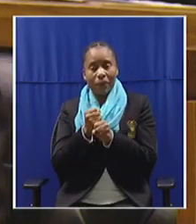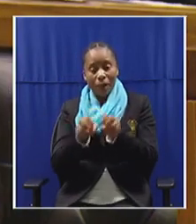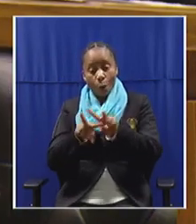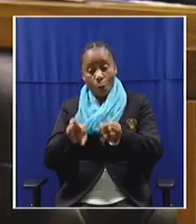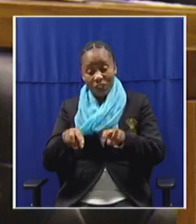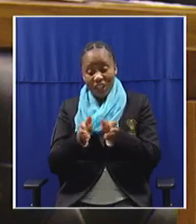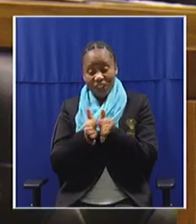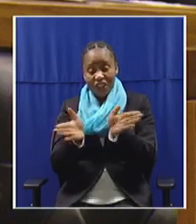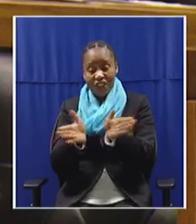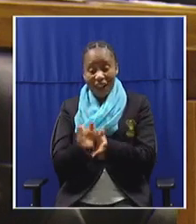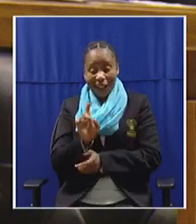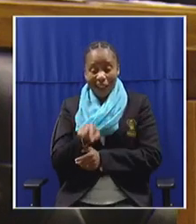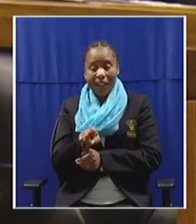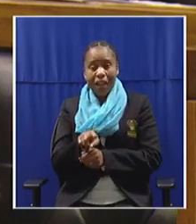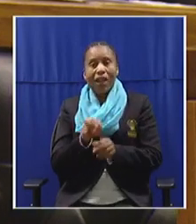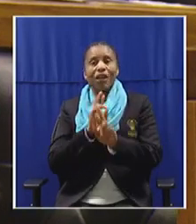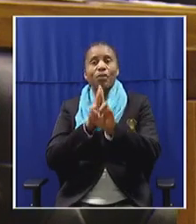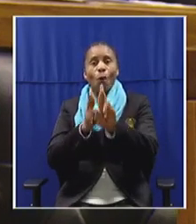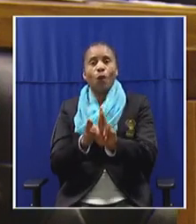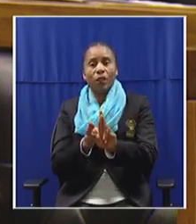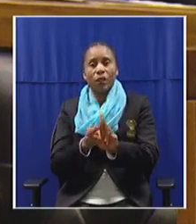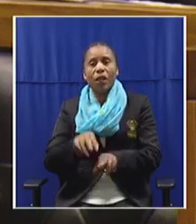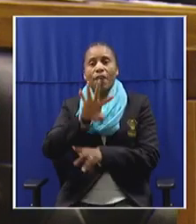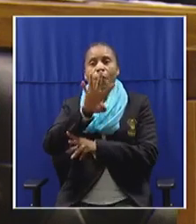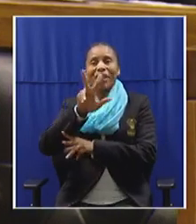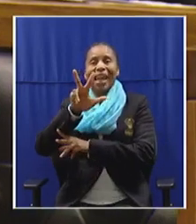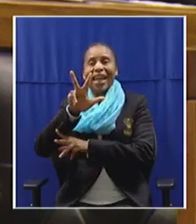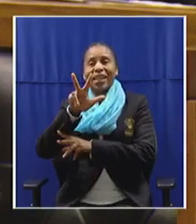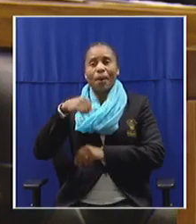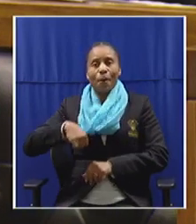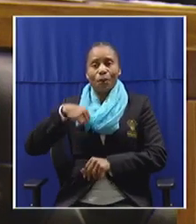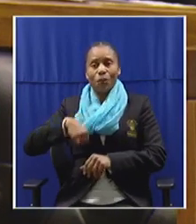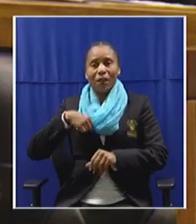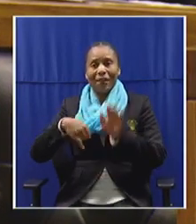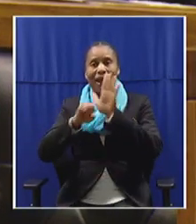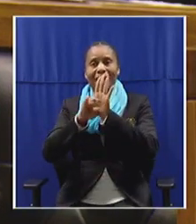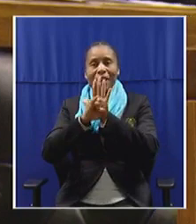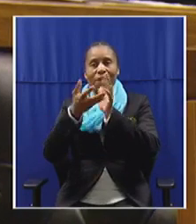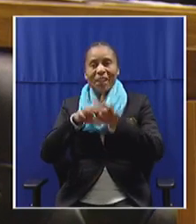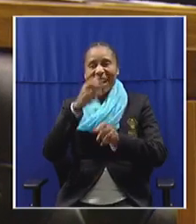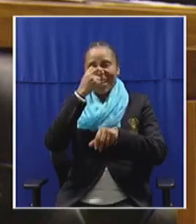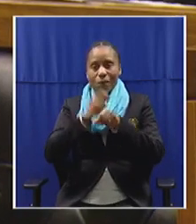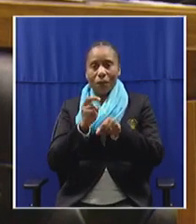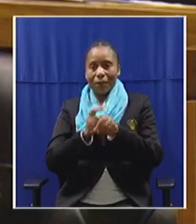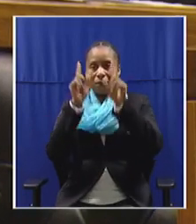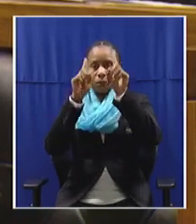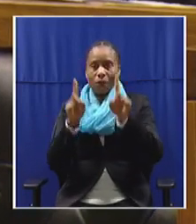report identified 48 municipalities that require special